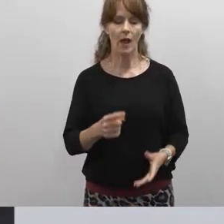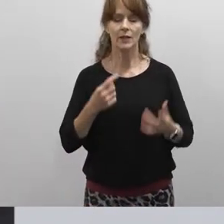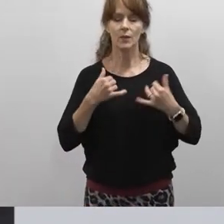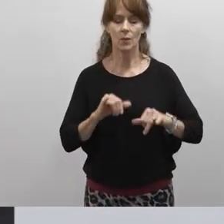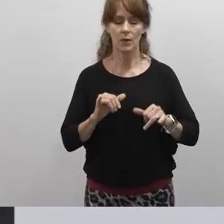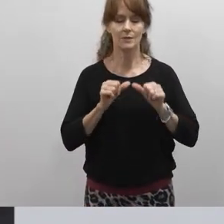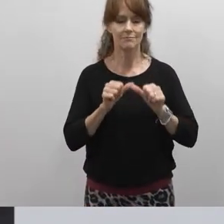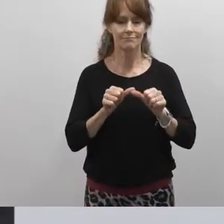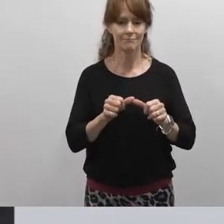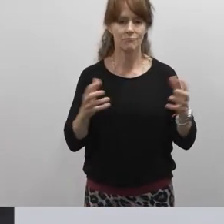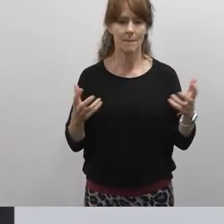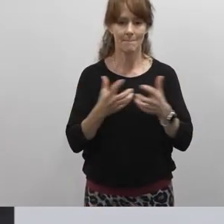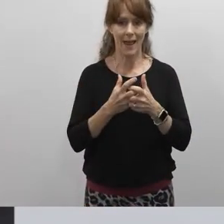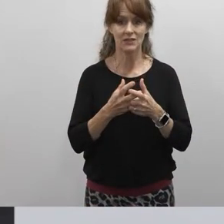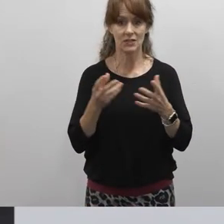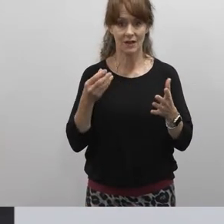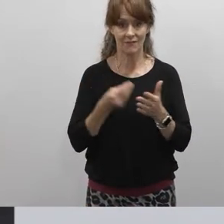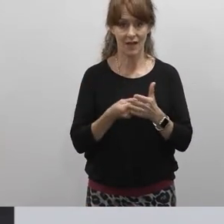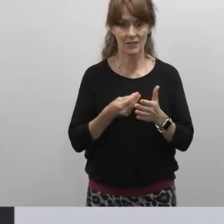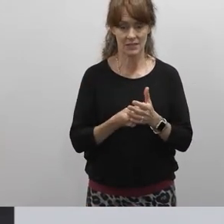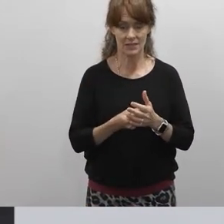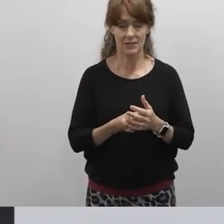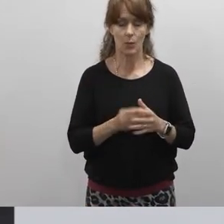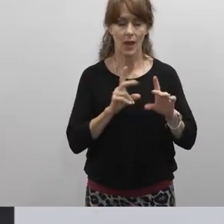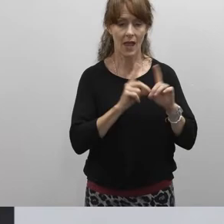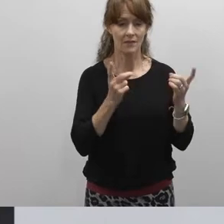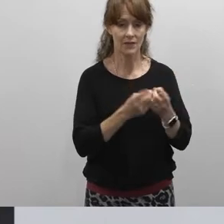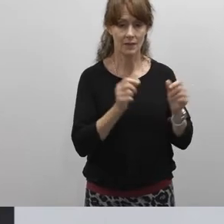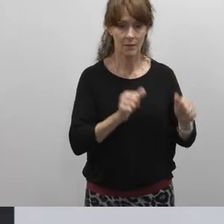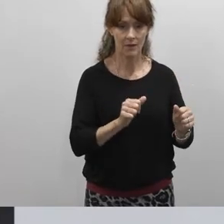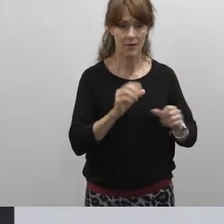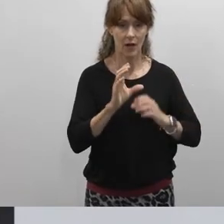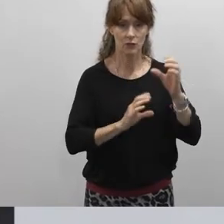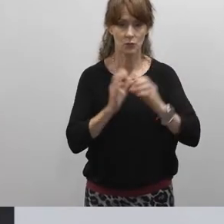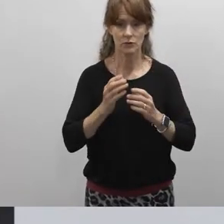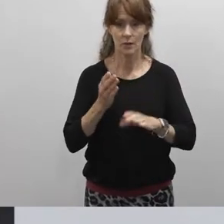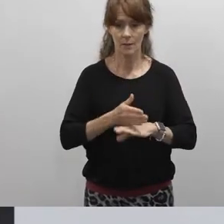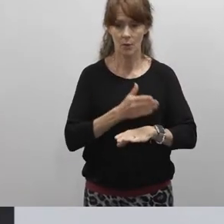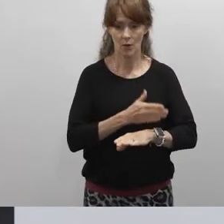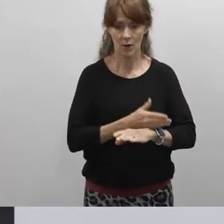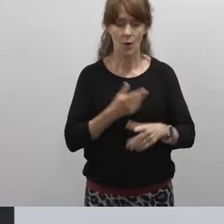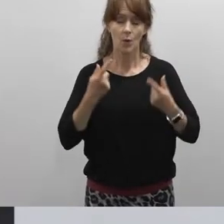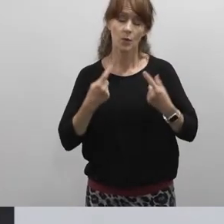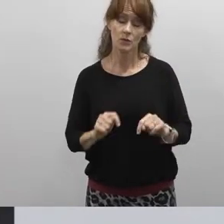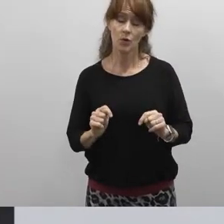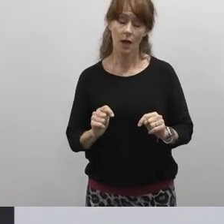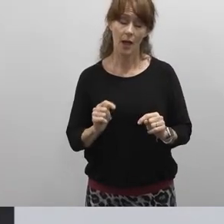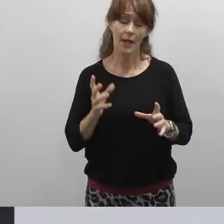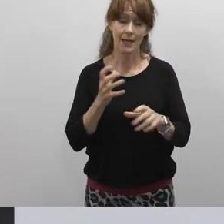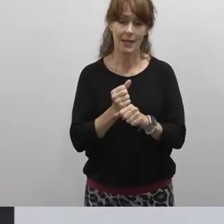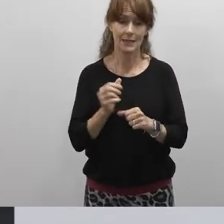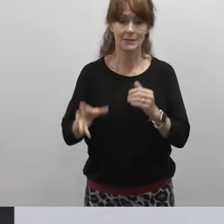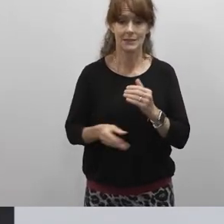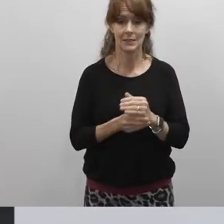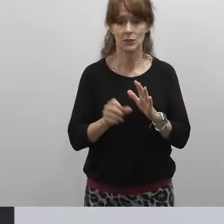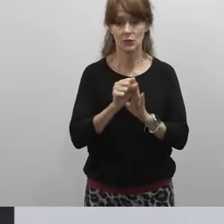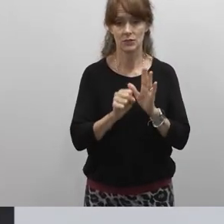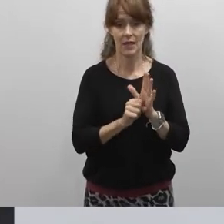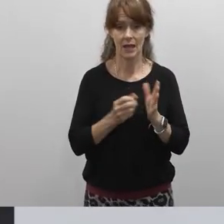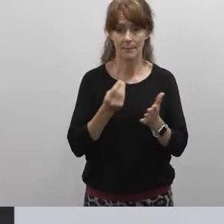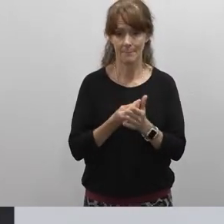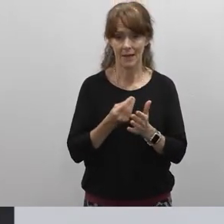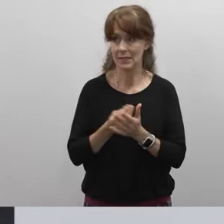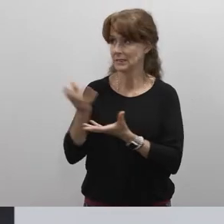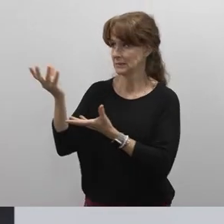we have projects that are eligible and we have district eligibility for our construction improvements, we try and capture some additional state funding, but it